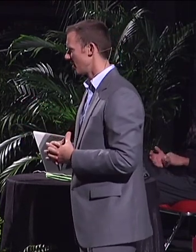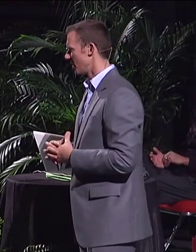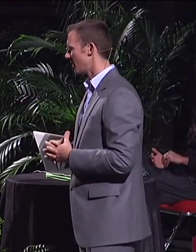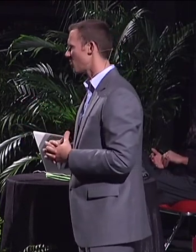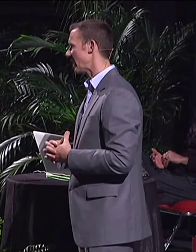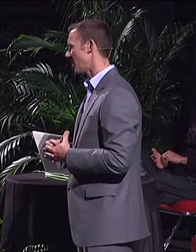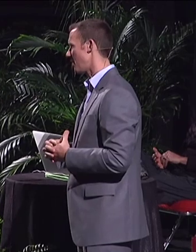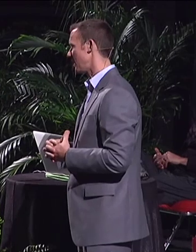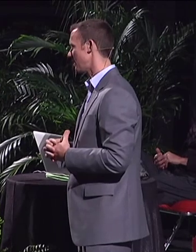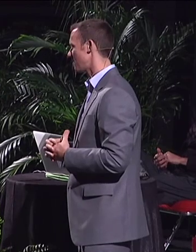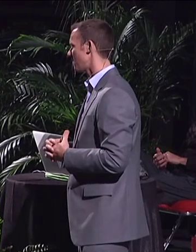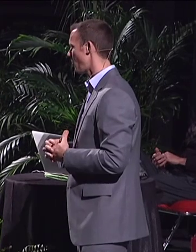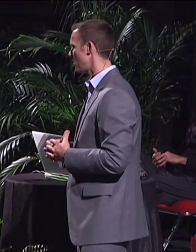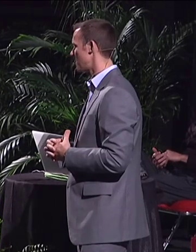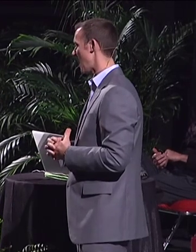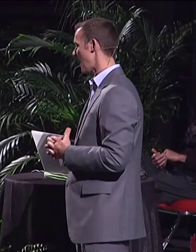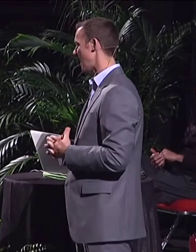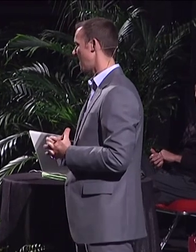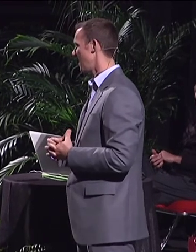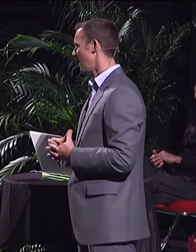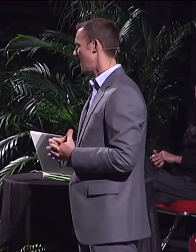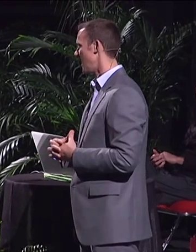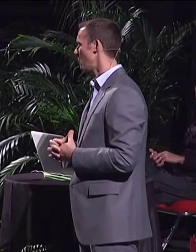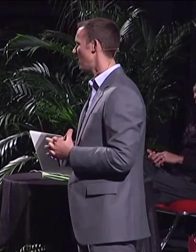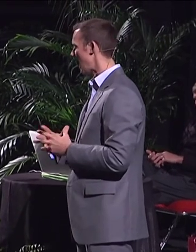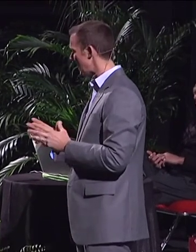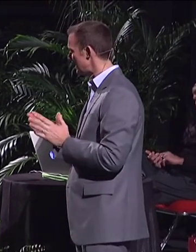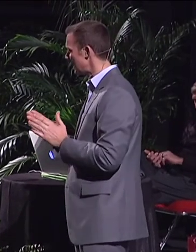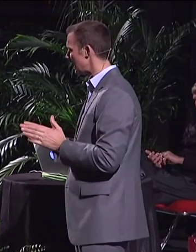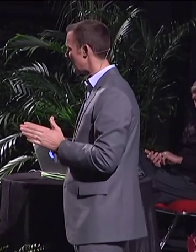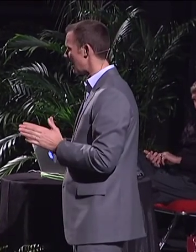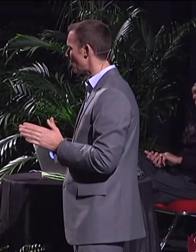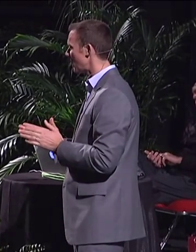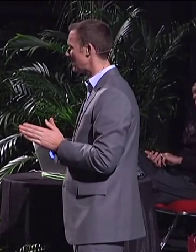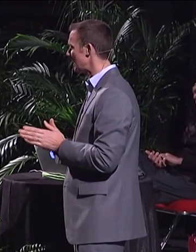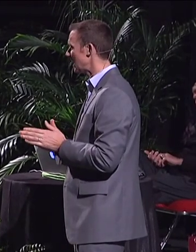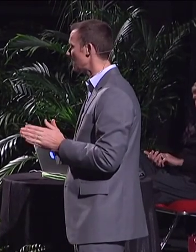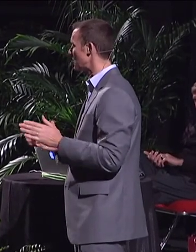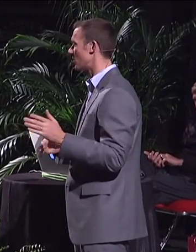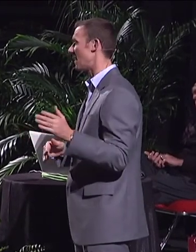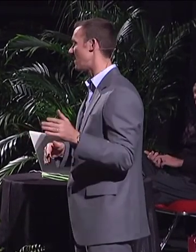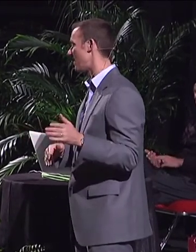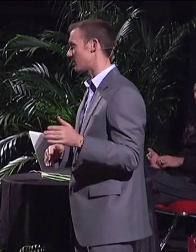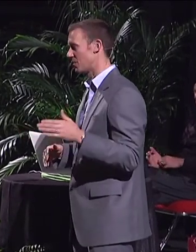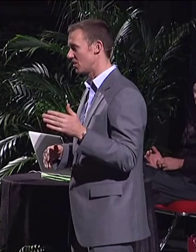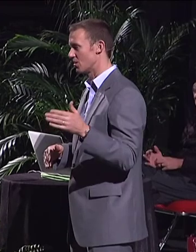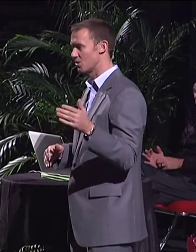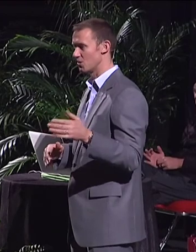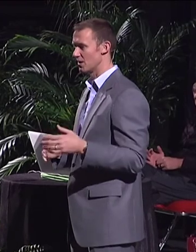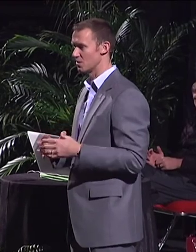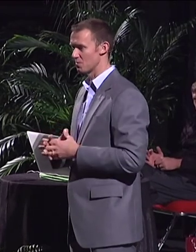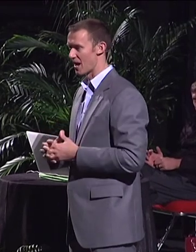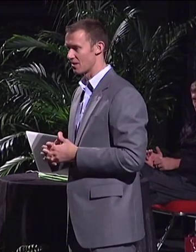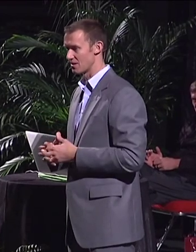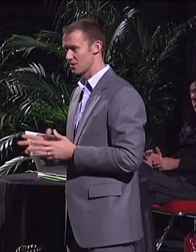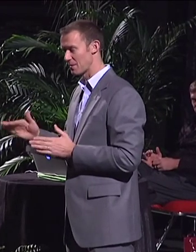search, the great companies forged ahead and went ahead and did it, not knowing if they'd get a return on that investment a year